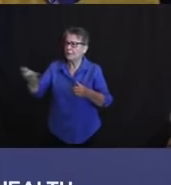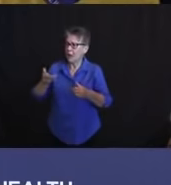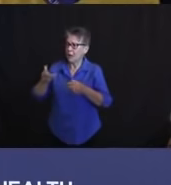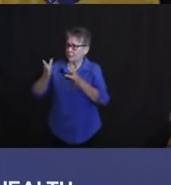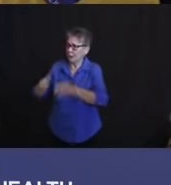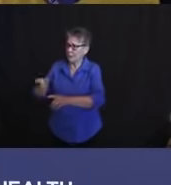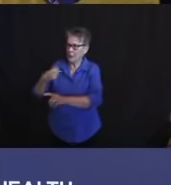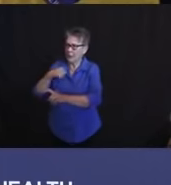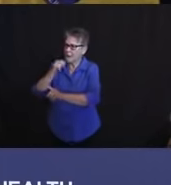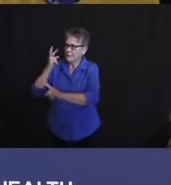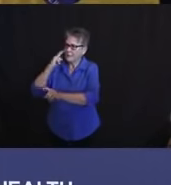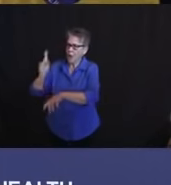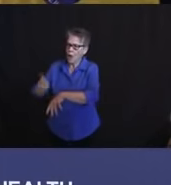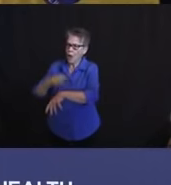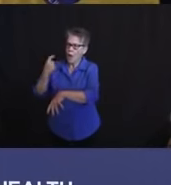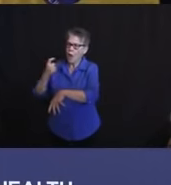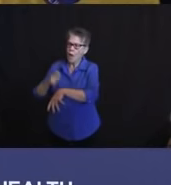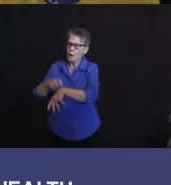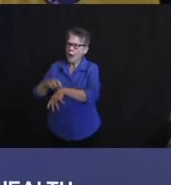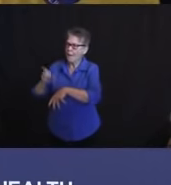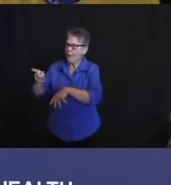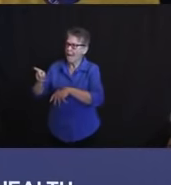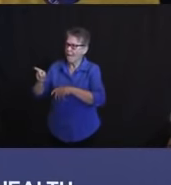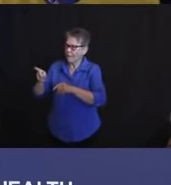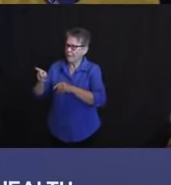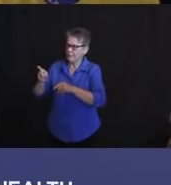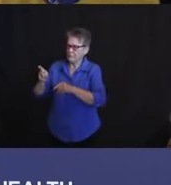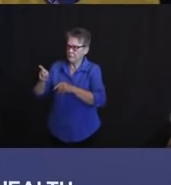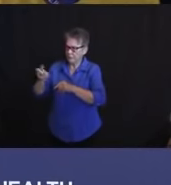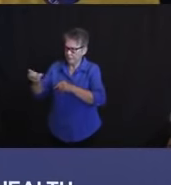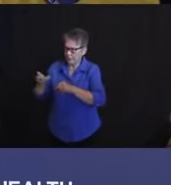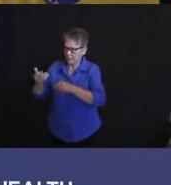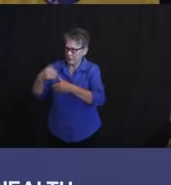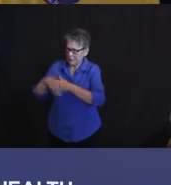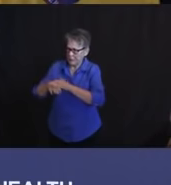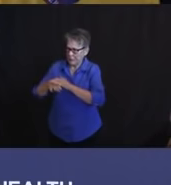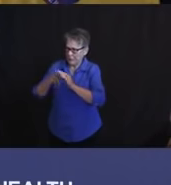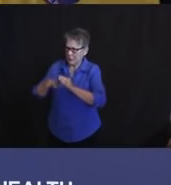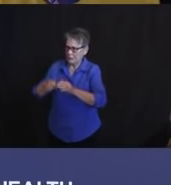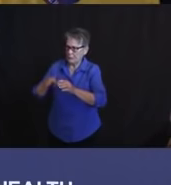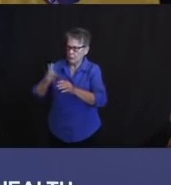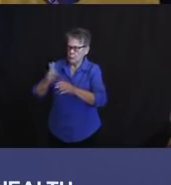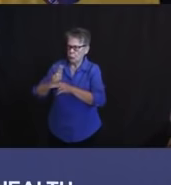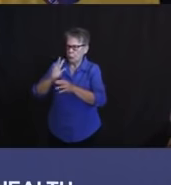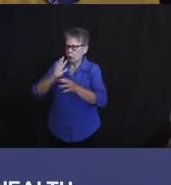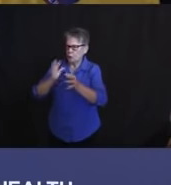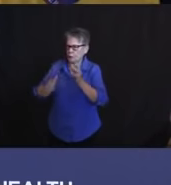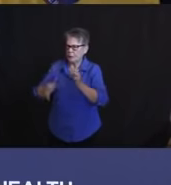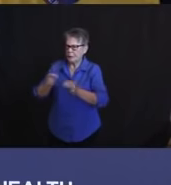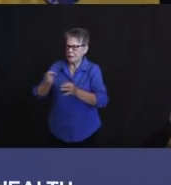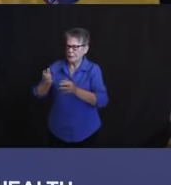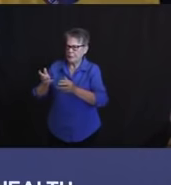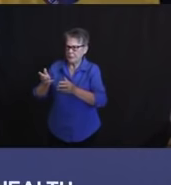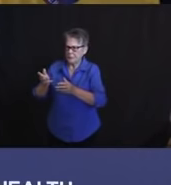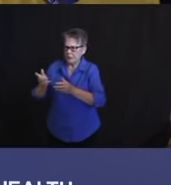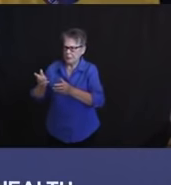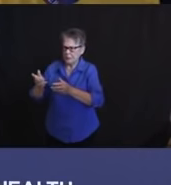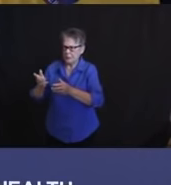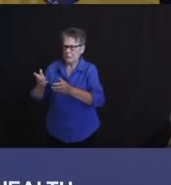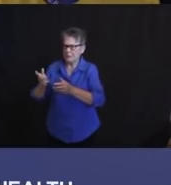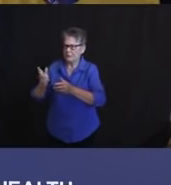But celebrate our nation's independence. For all of our challenges, we remain the greatest nation on earth, and God knows we've got a lot of challenges at the